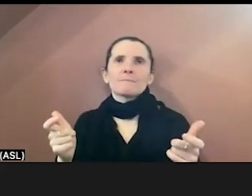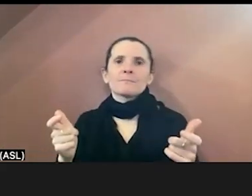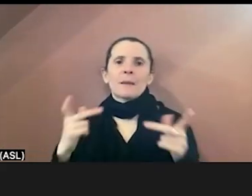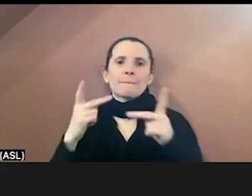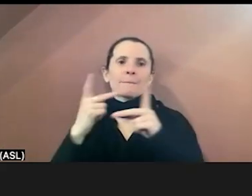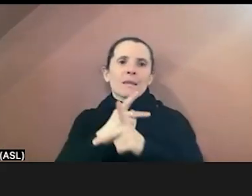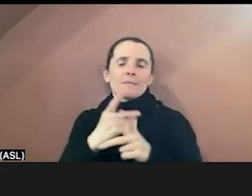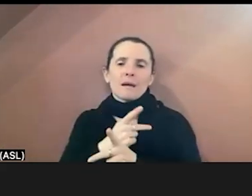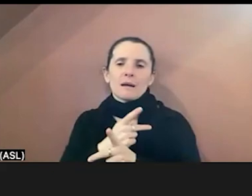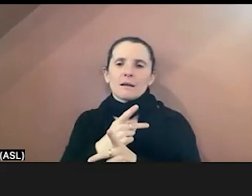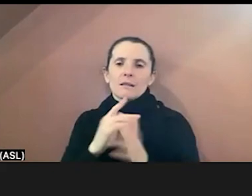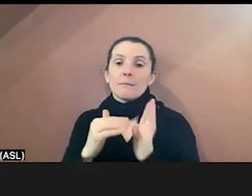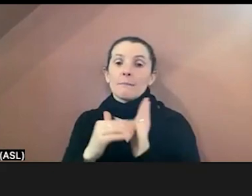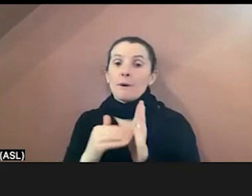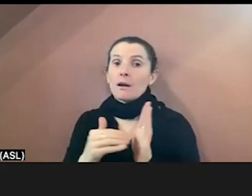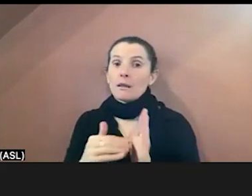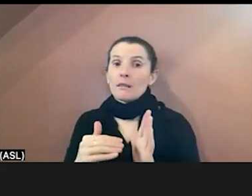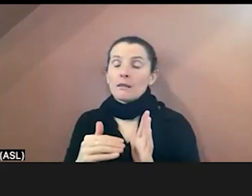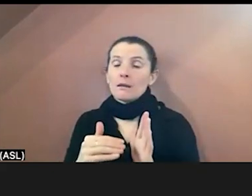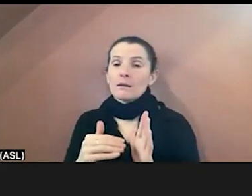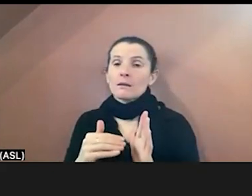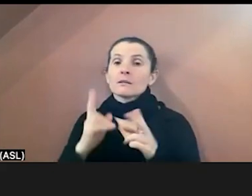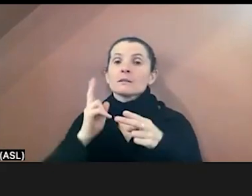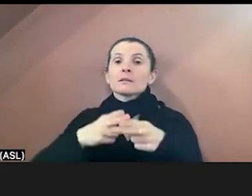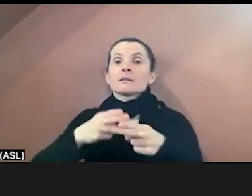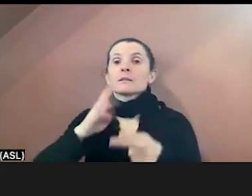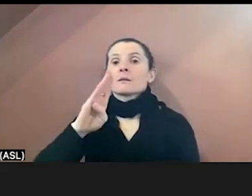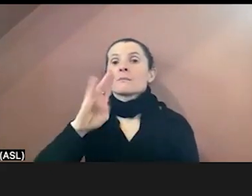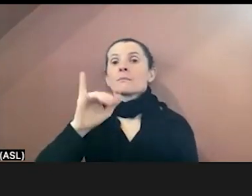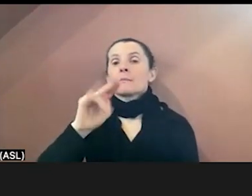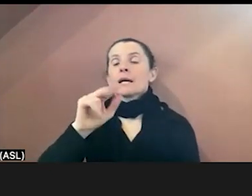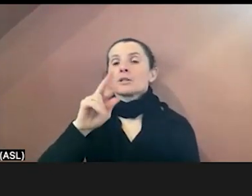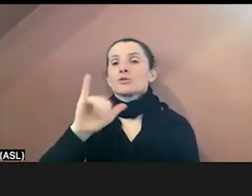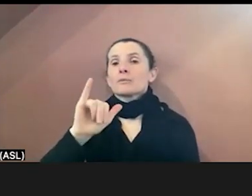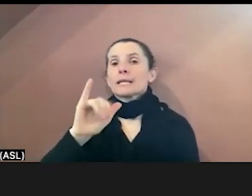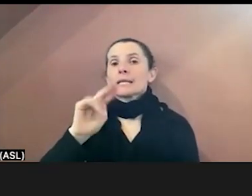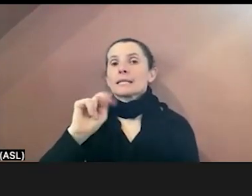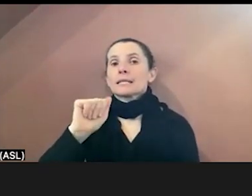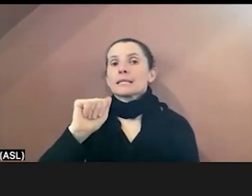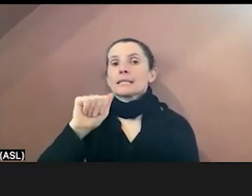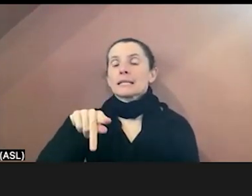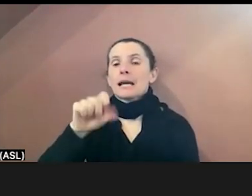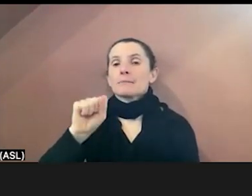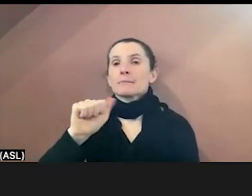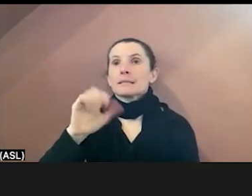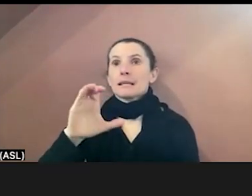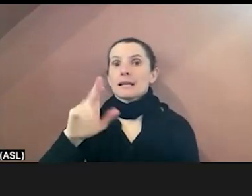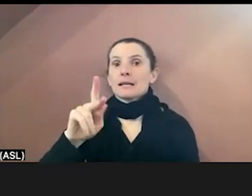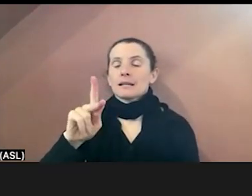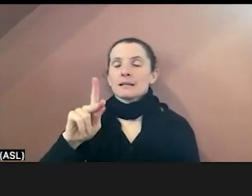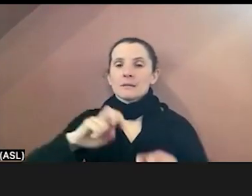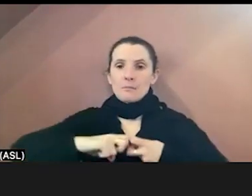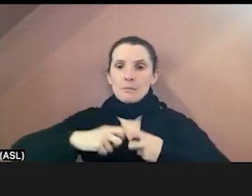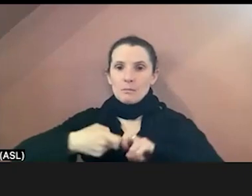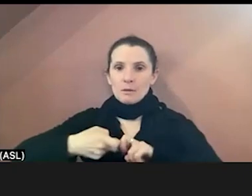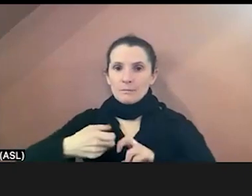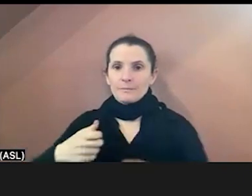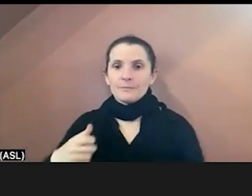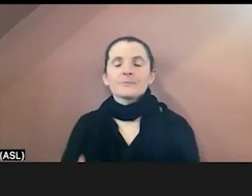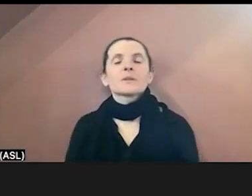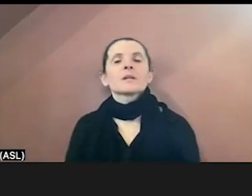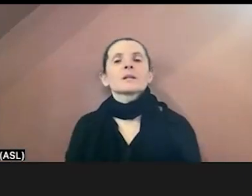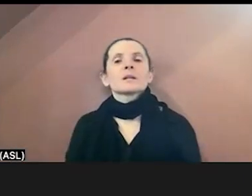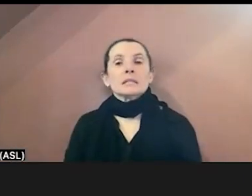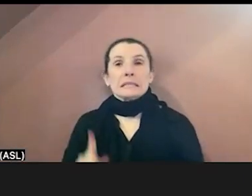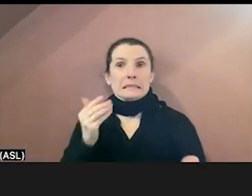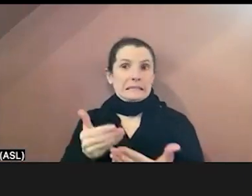mathematical model, which is the binary knapsack problem. We are very close to a huge conclusion. Fingers crossed,